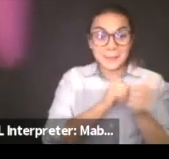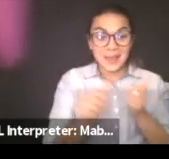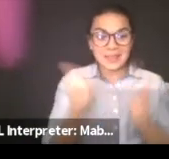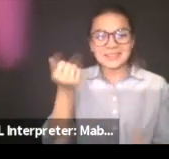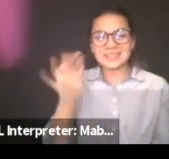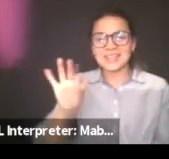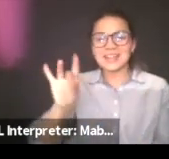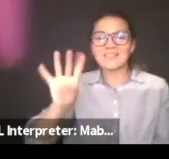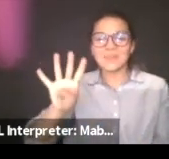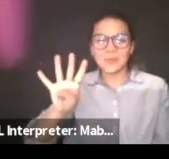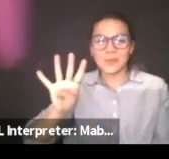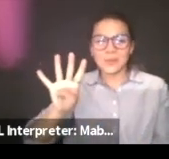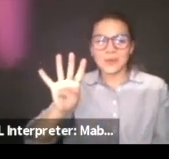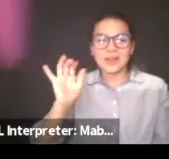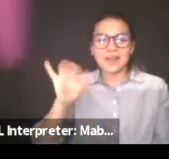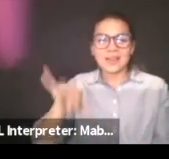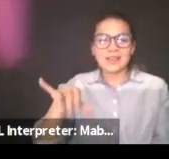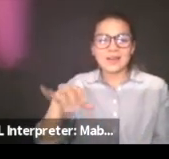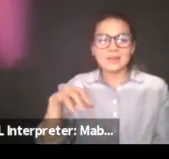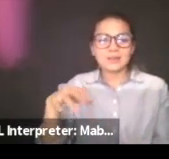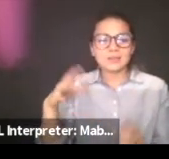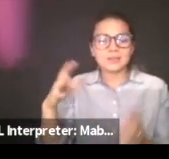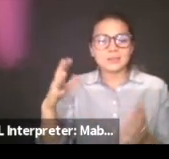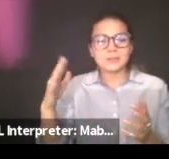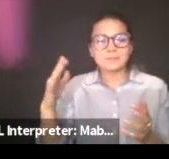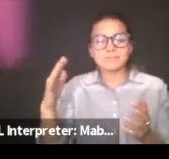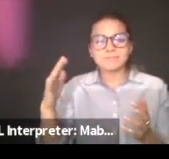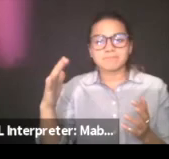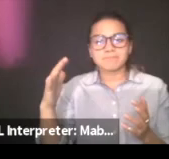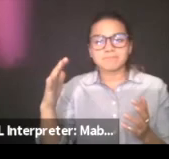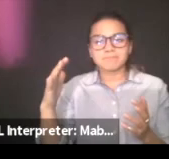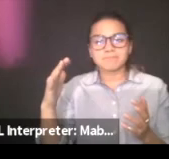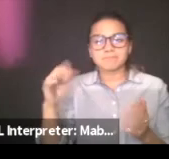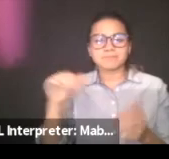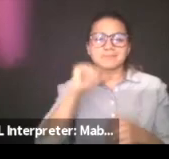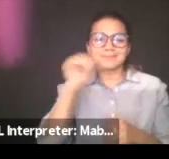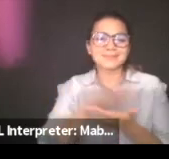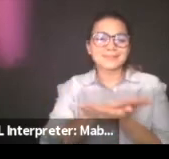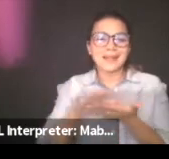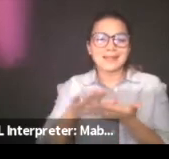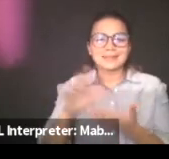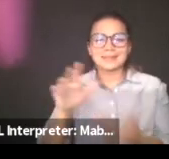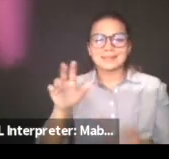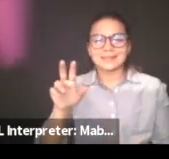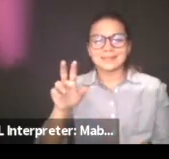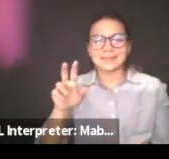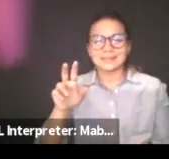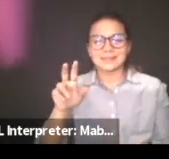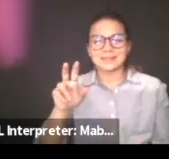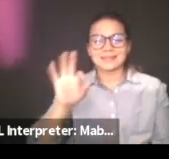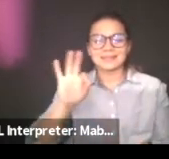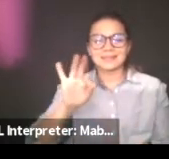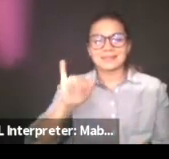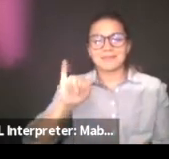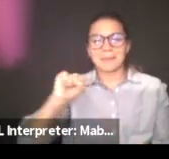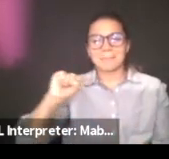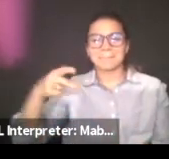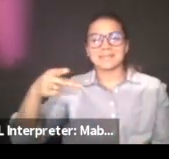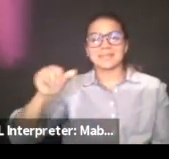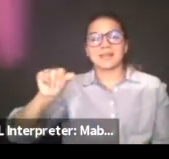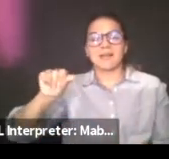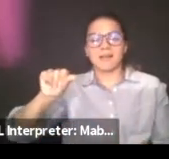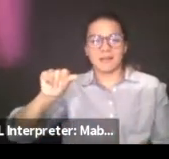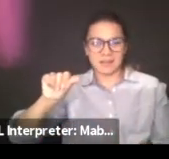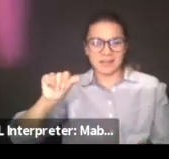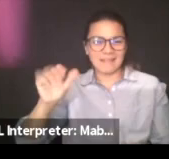was FIPSA, or the family, that's not like a forgiving acronym, FIPSA, the Family Violence Prevention Act was passed,